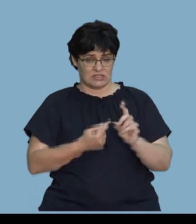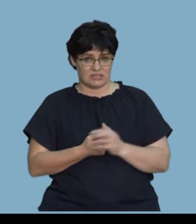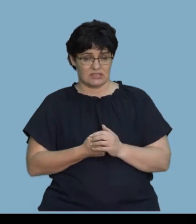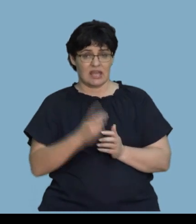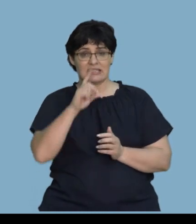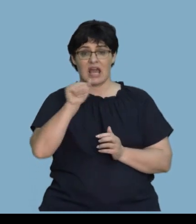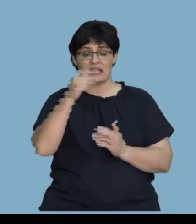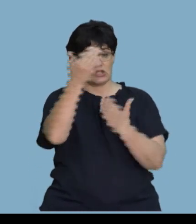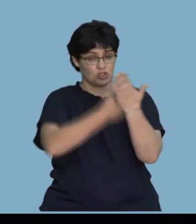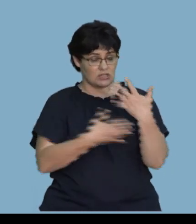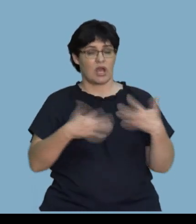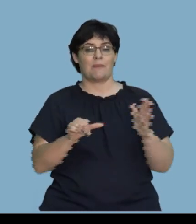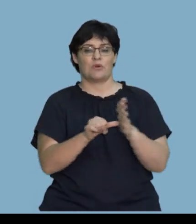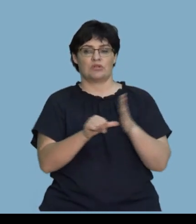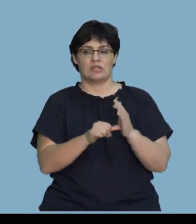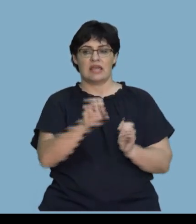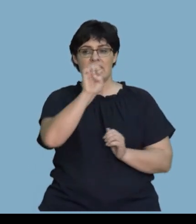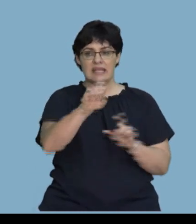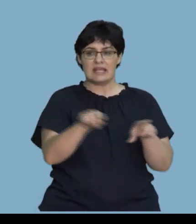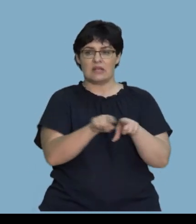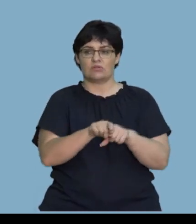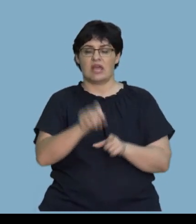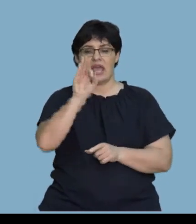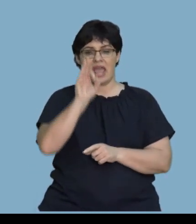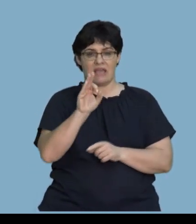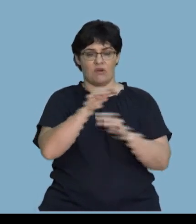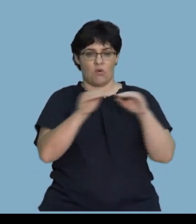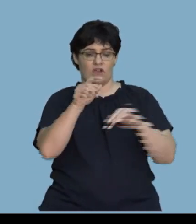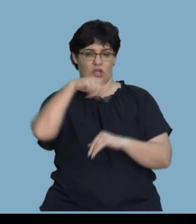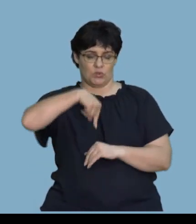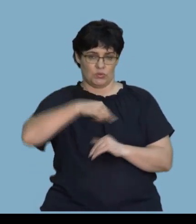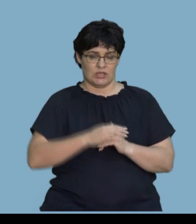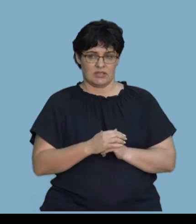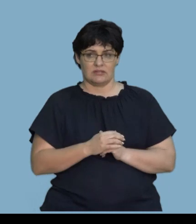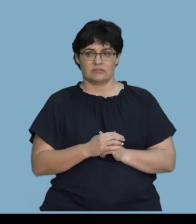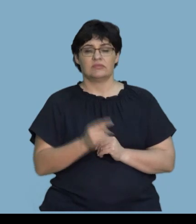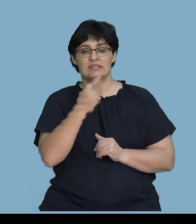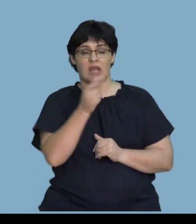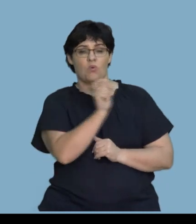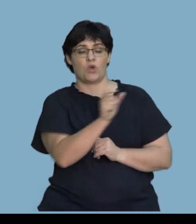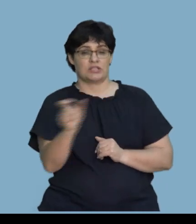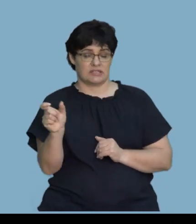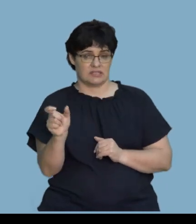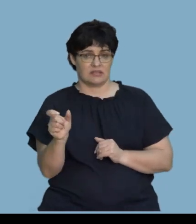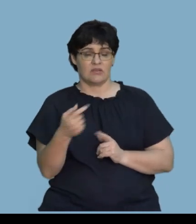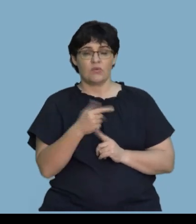is equals to F over Q, okay? Then if it says in words, we can immediately say that this is the